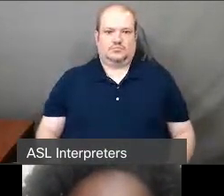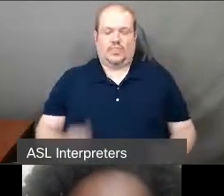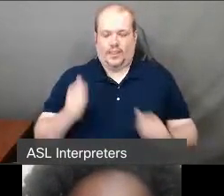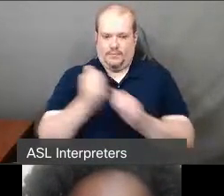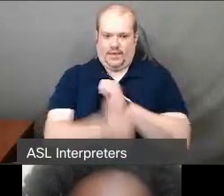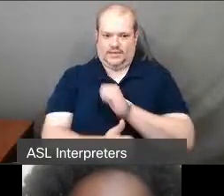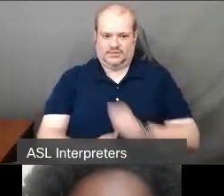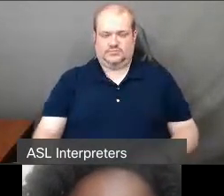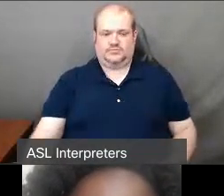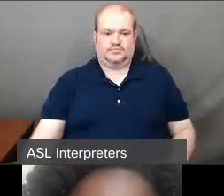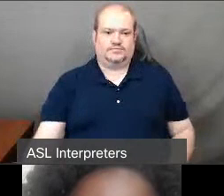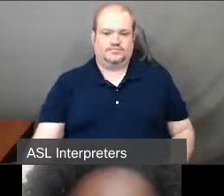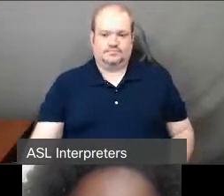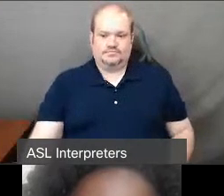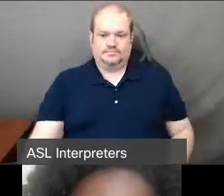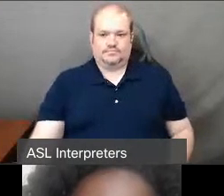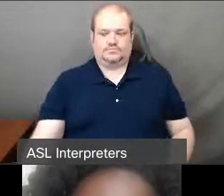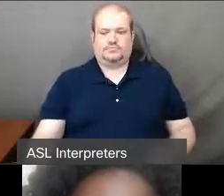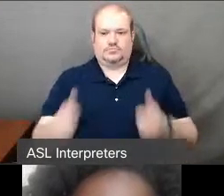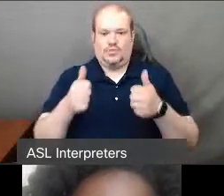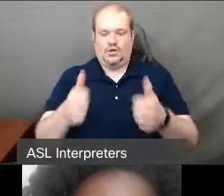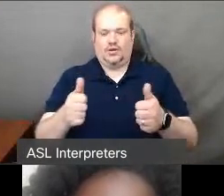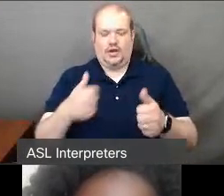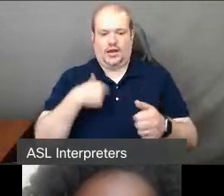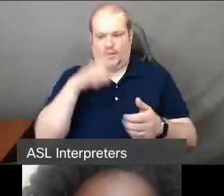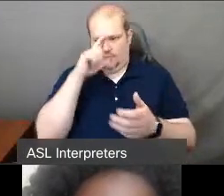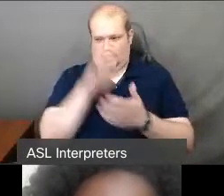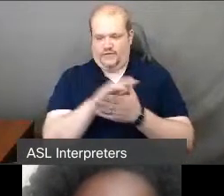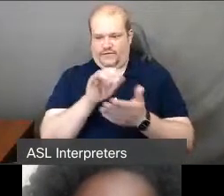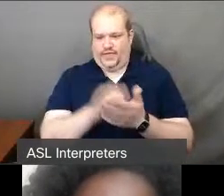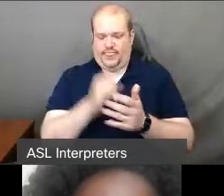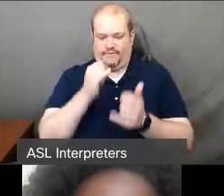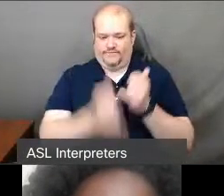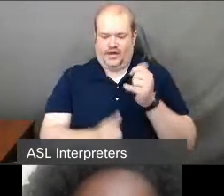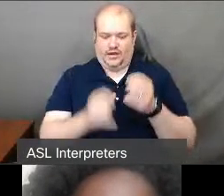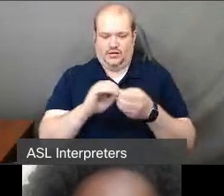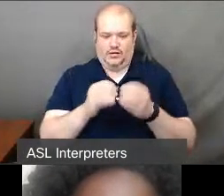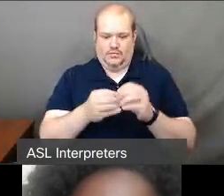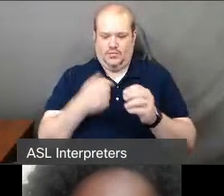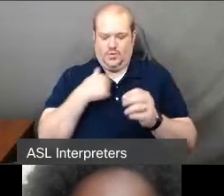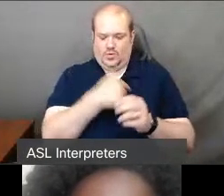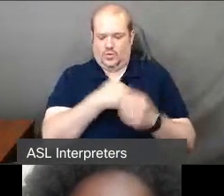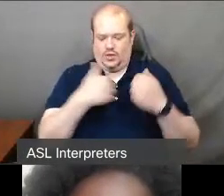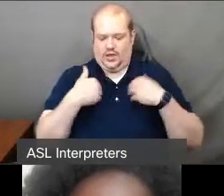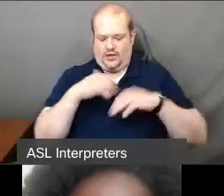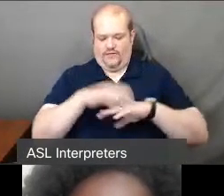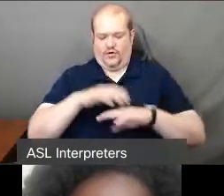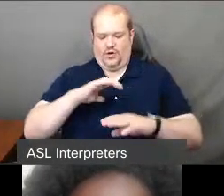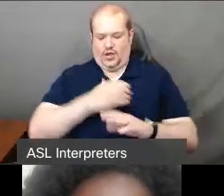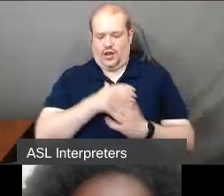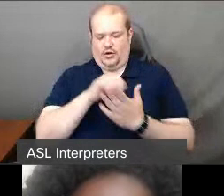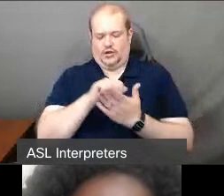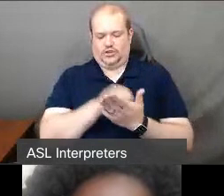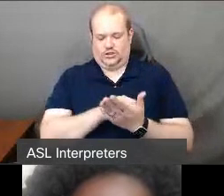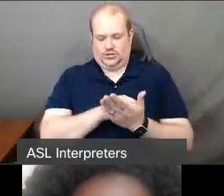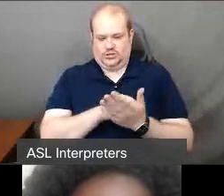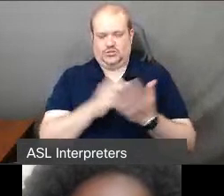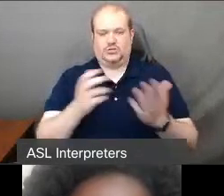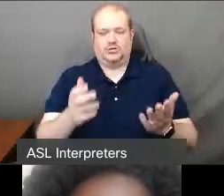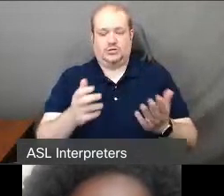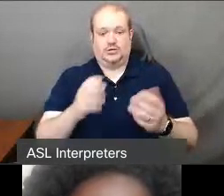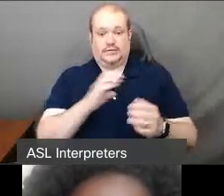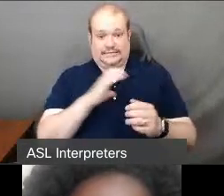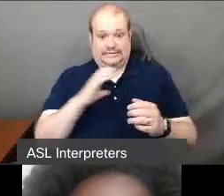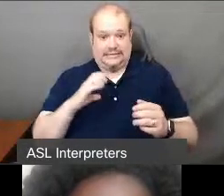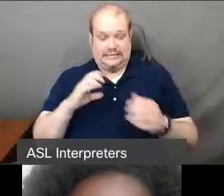Motion carries. Okay, I believe that is the final item that we have on our agenda. Any